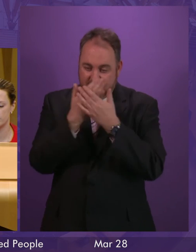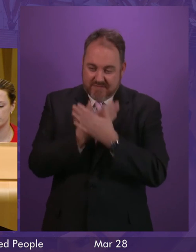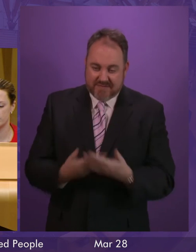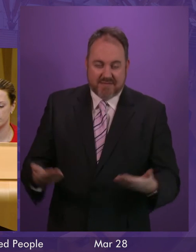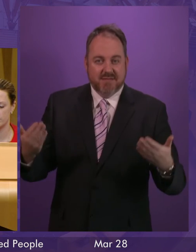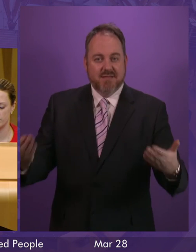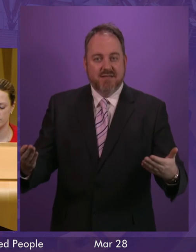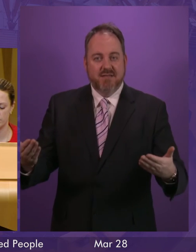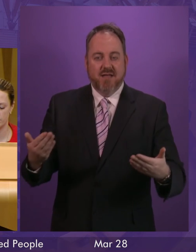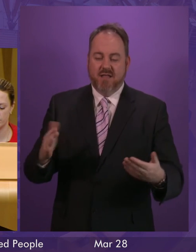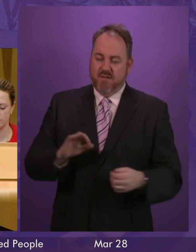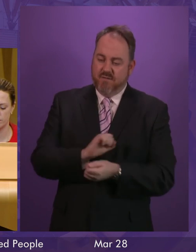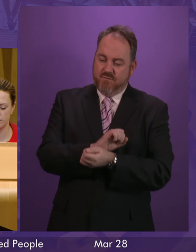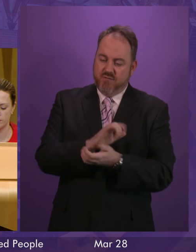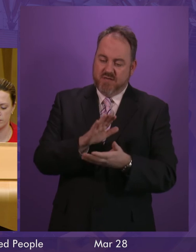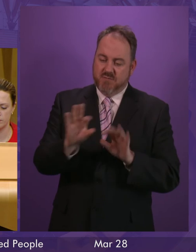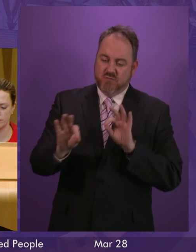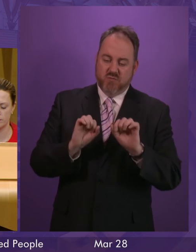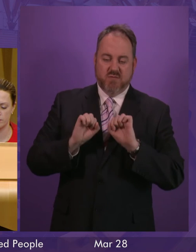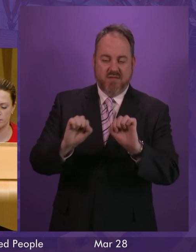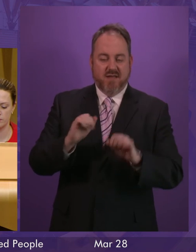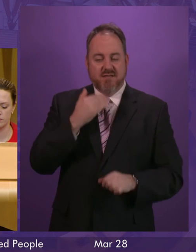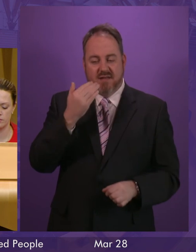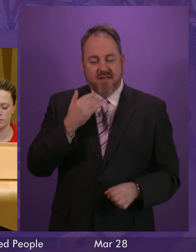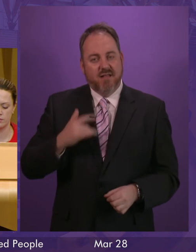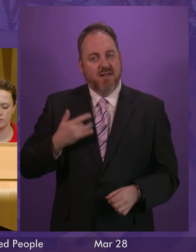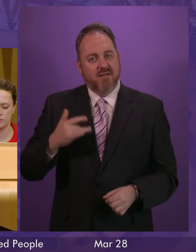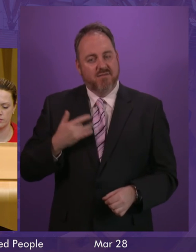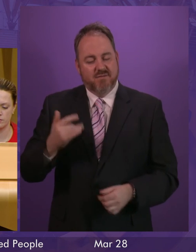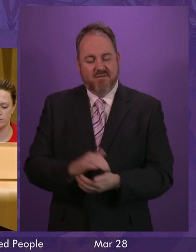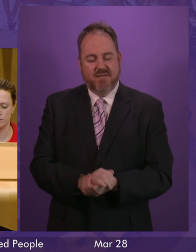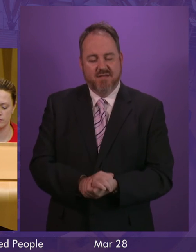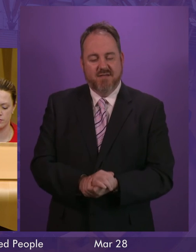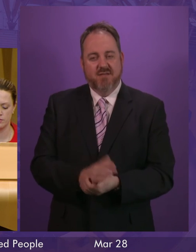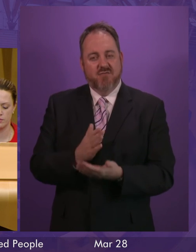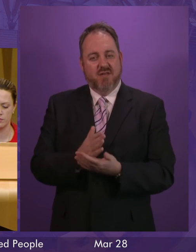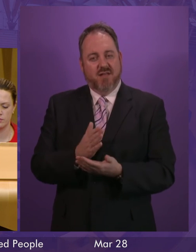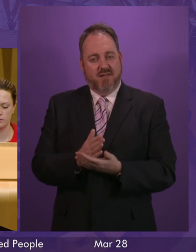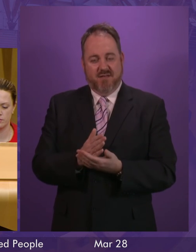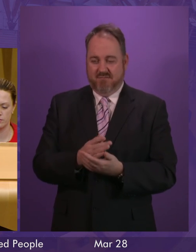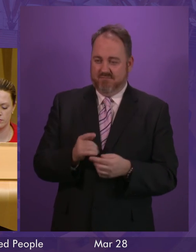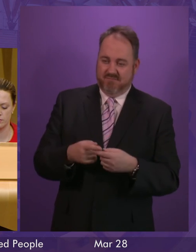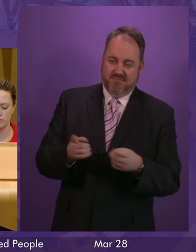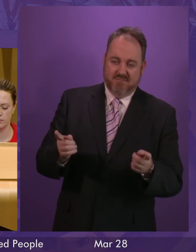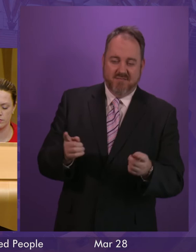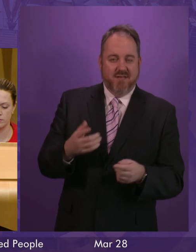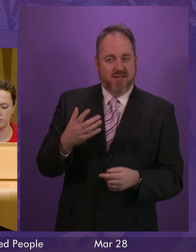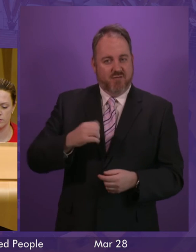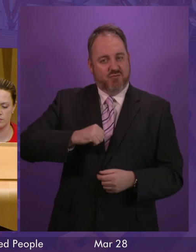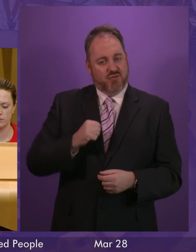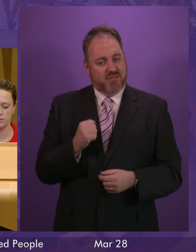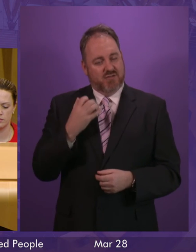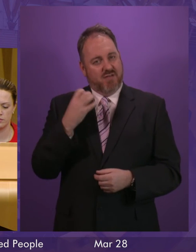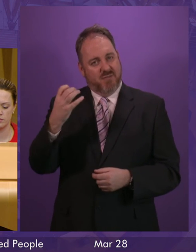to live the life they choose with the support they need to do so. This forms just a part of the Scottish Government's wider efforts